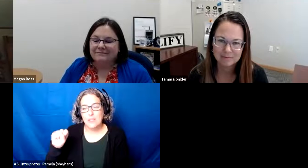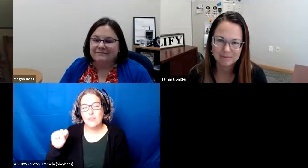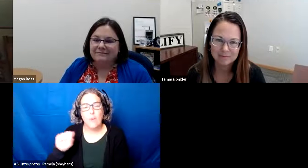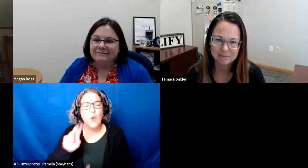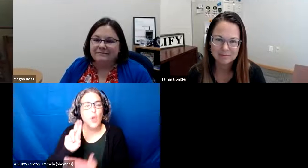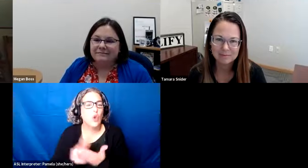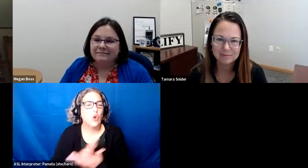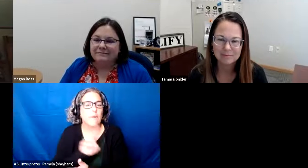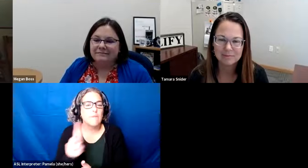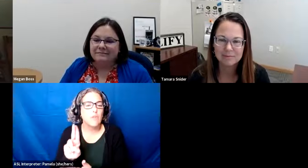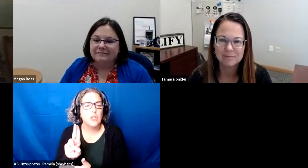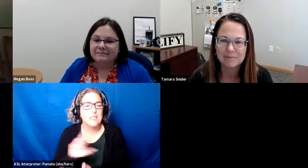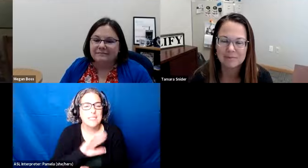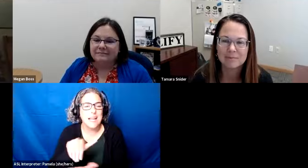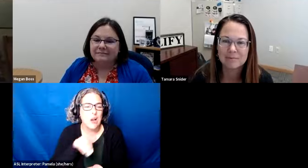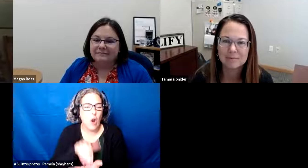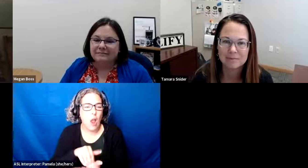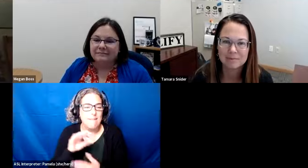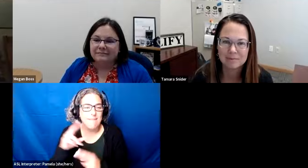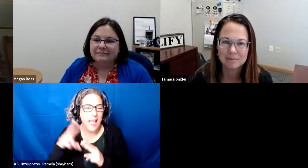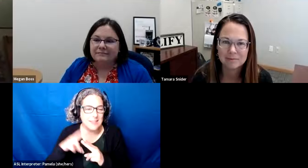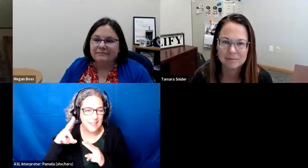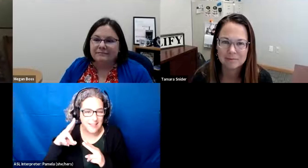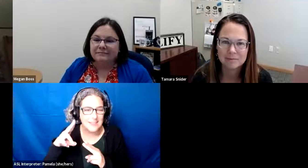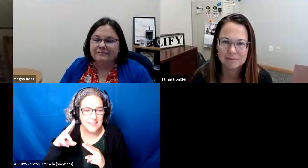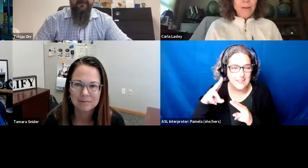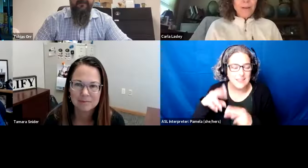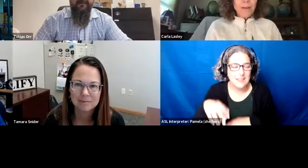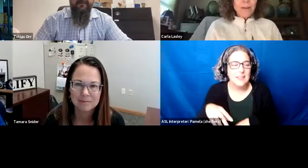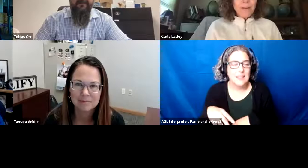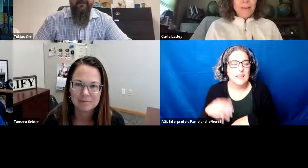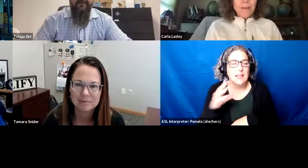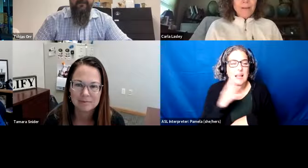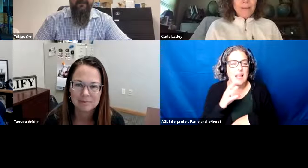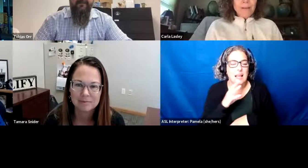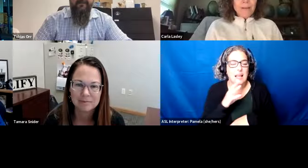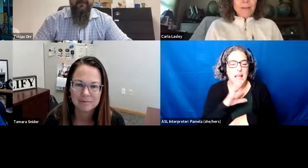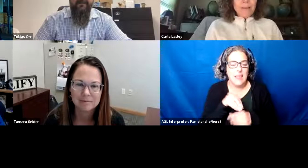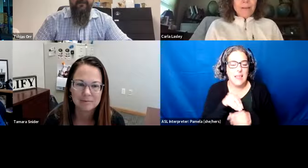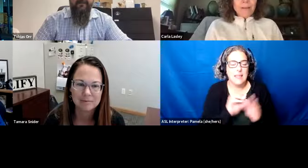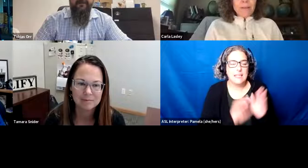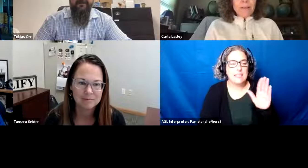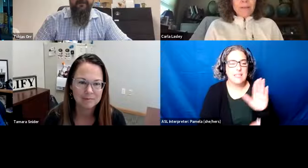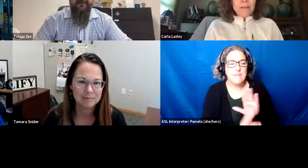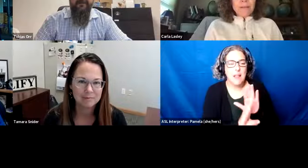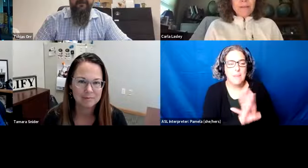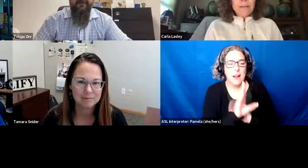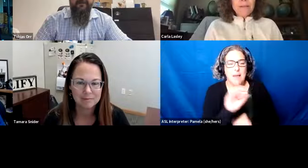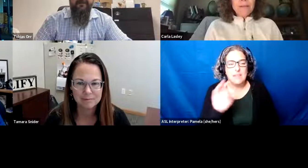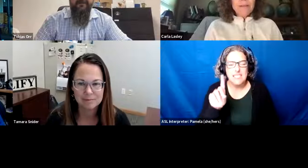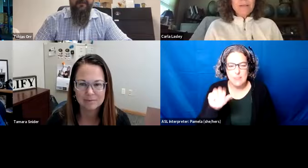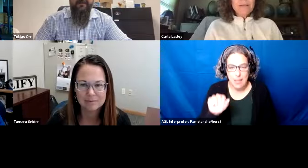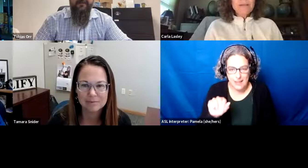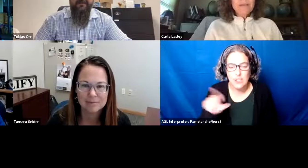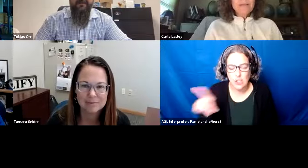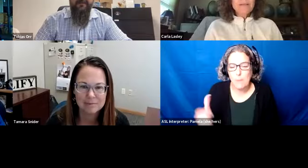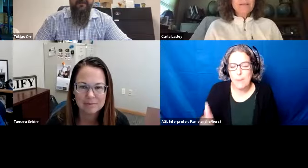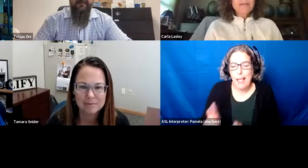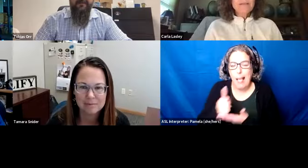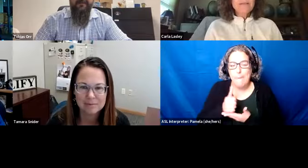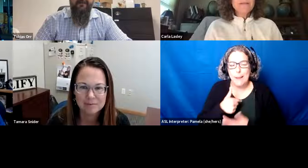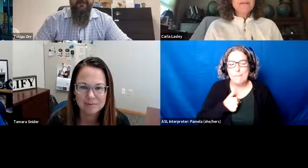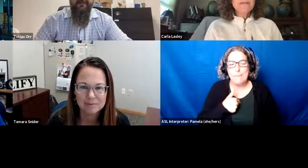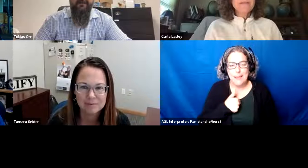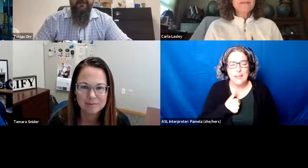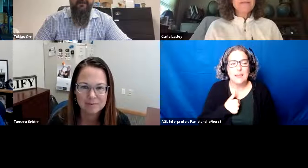for Excellence in Developmental Disabilities, who will be helping me.